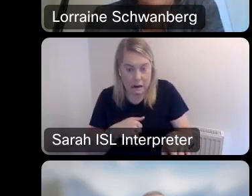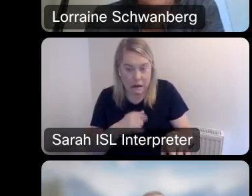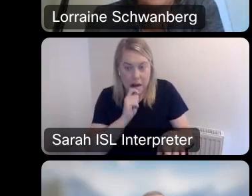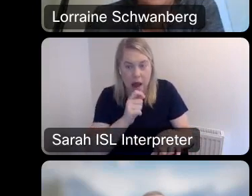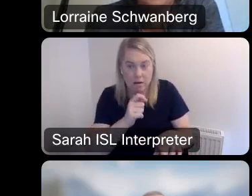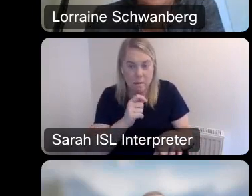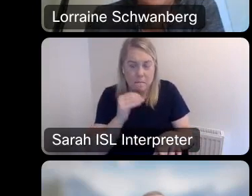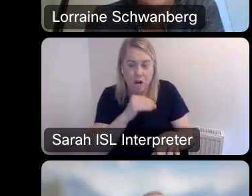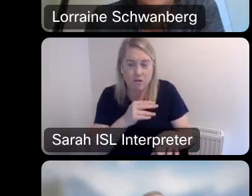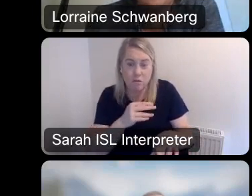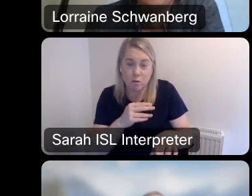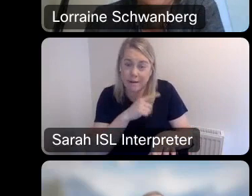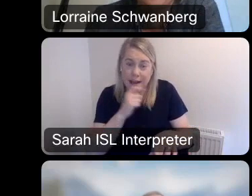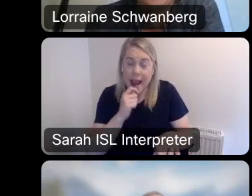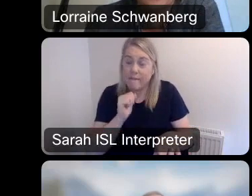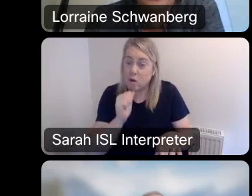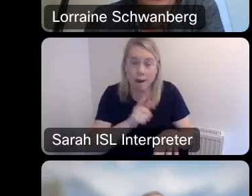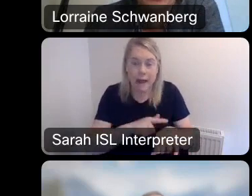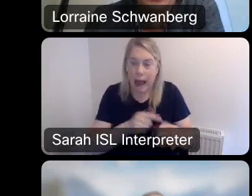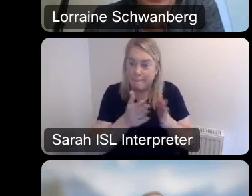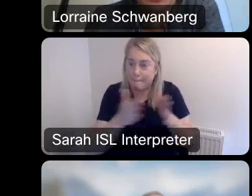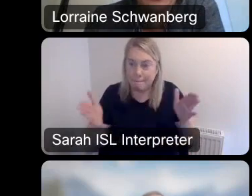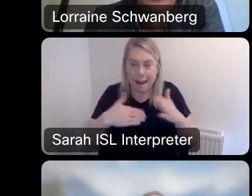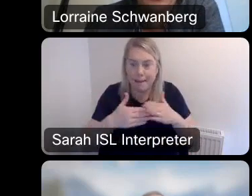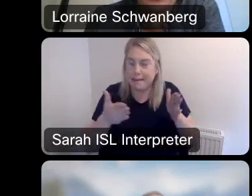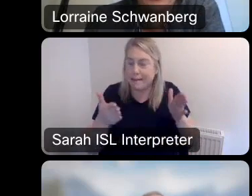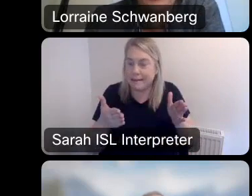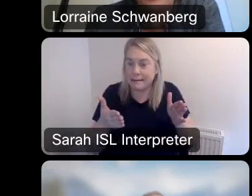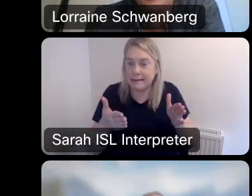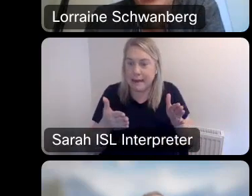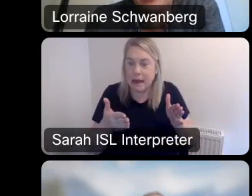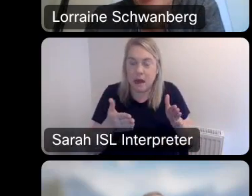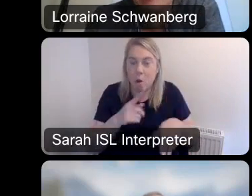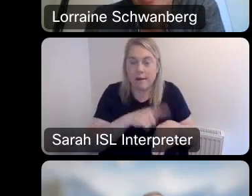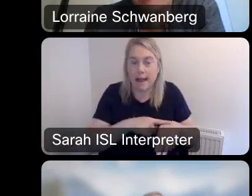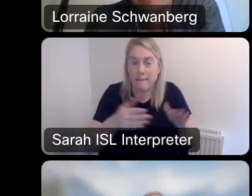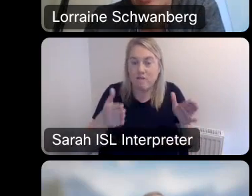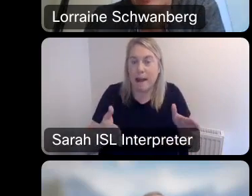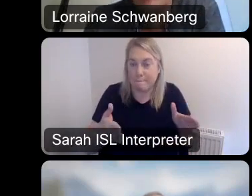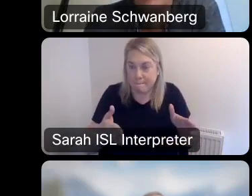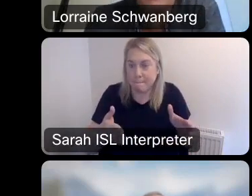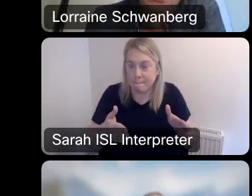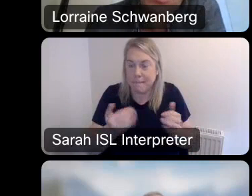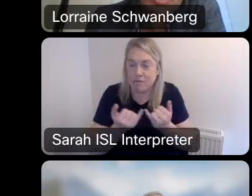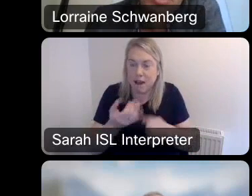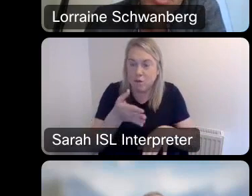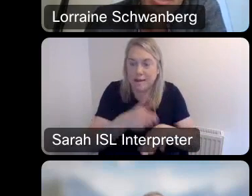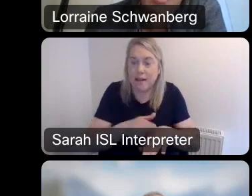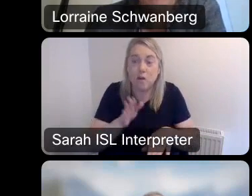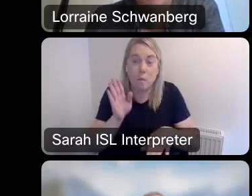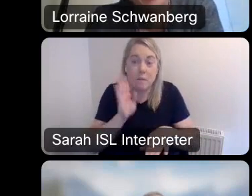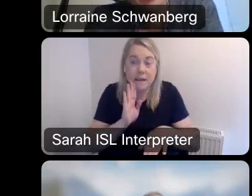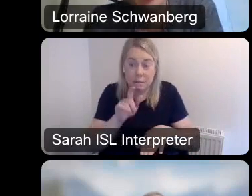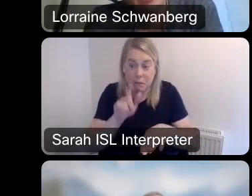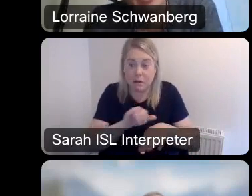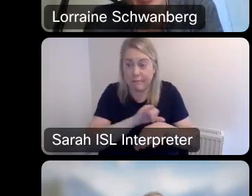frame associated with the death. It refers to the death occurring in our healthcare premises. So in particular, if we have patients maybe discharged